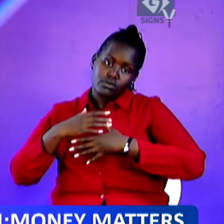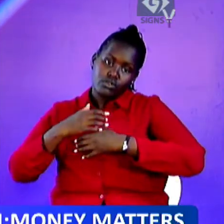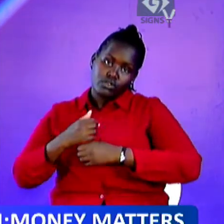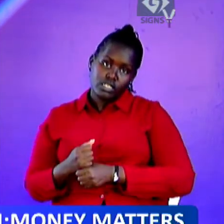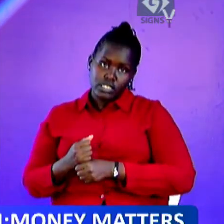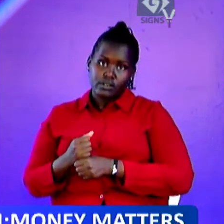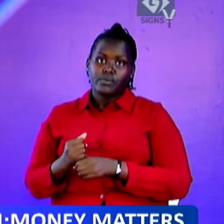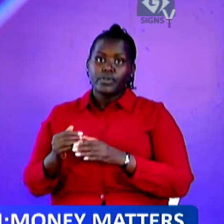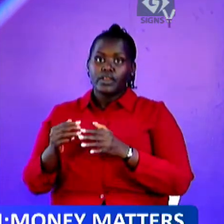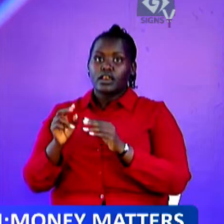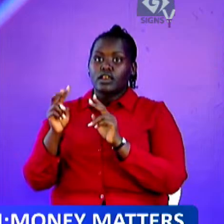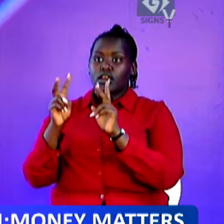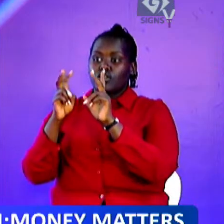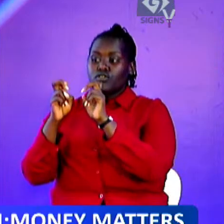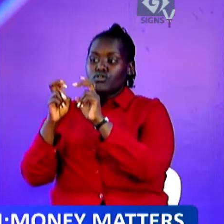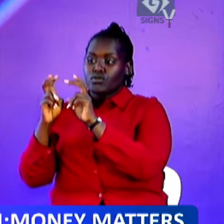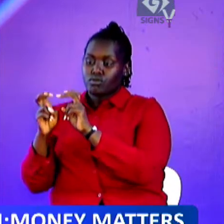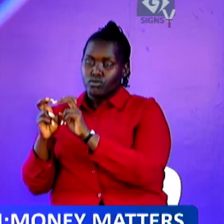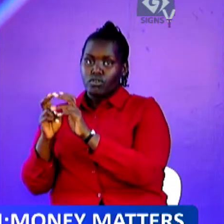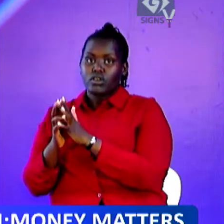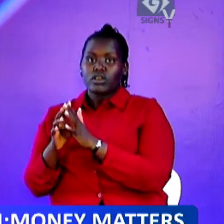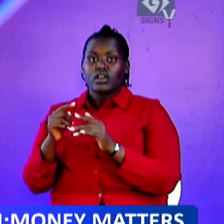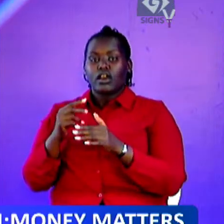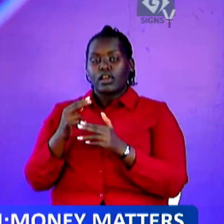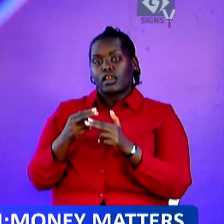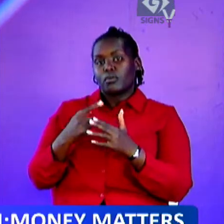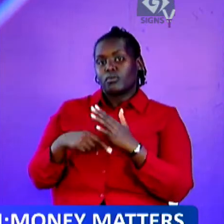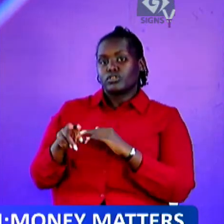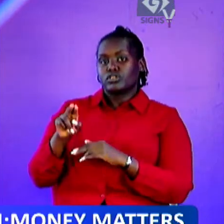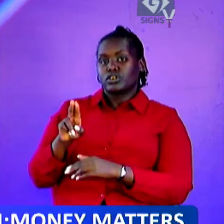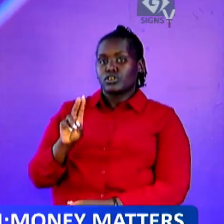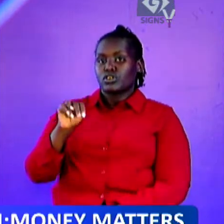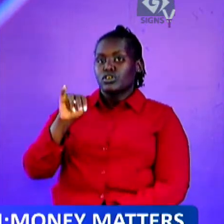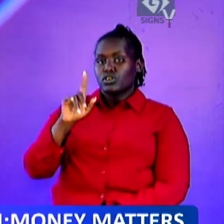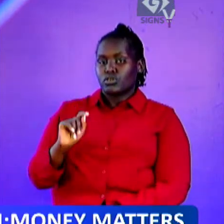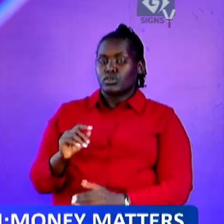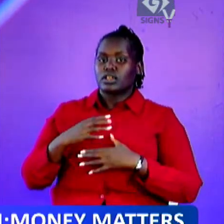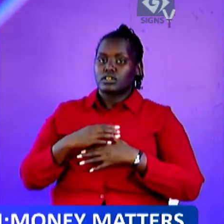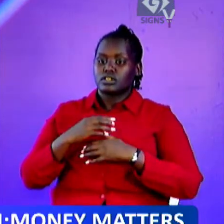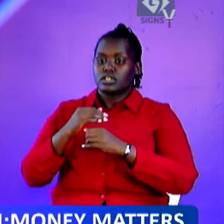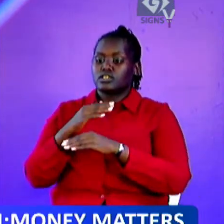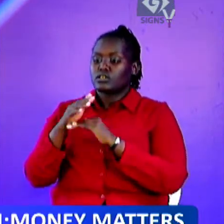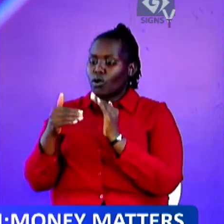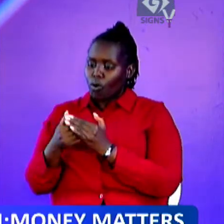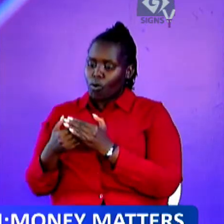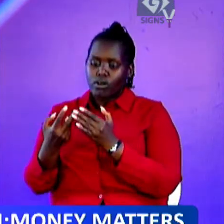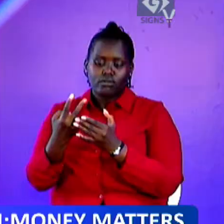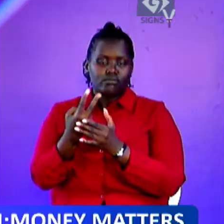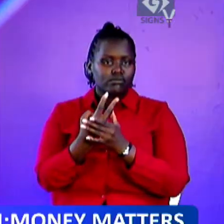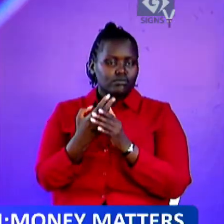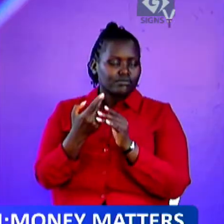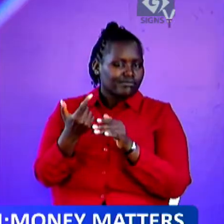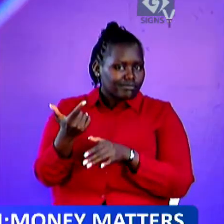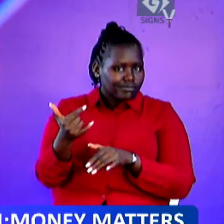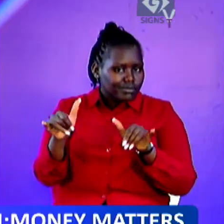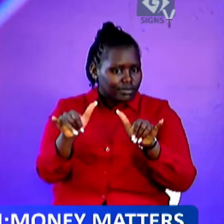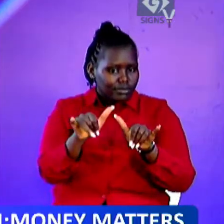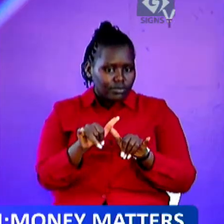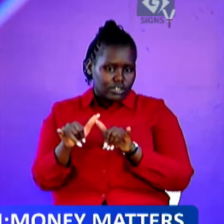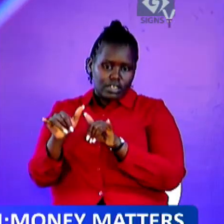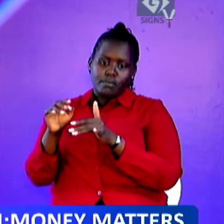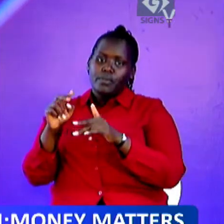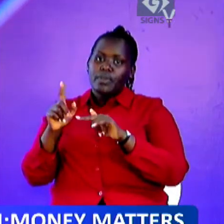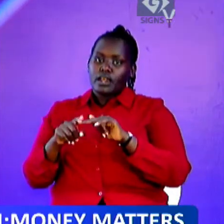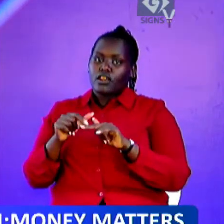units, they're called unit trusts. So essentially, all these trusts are the same, irrespective of the founder.